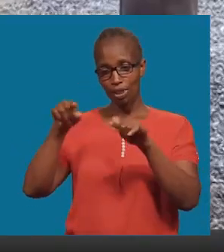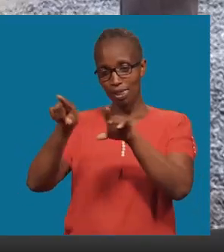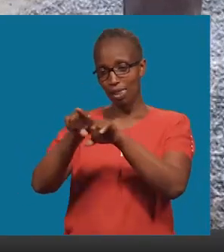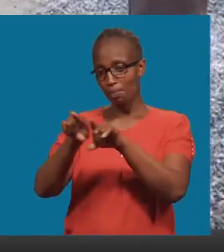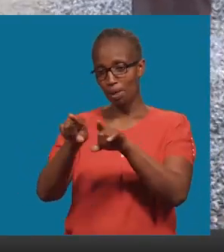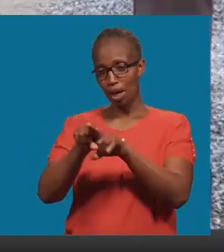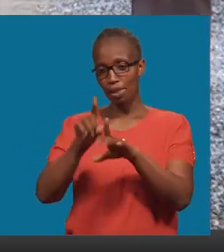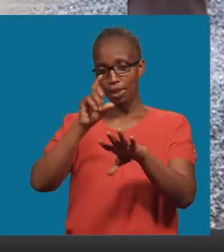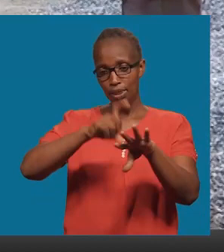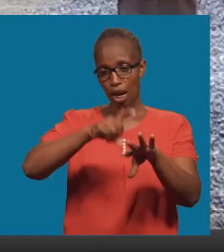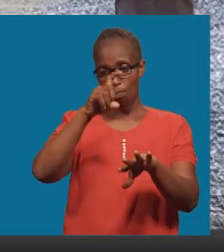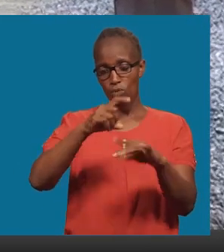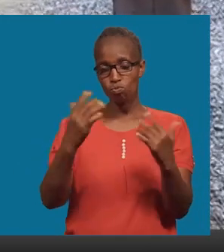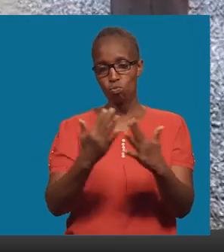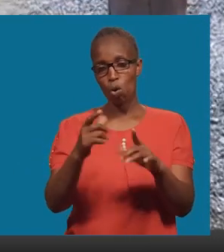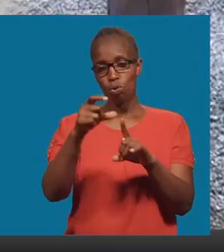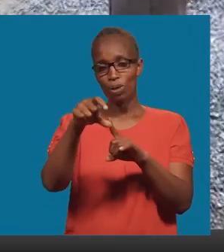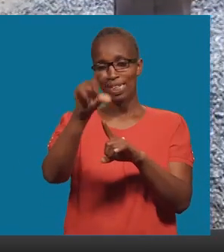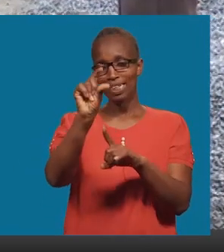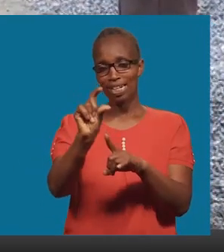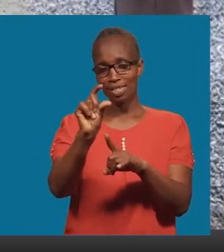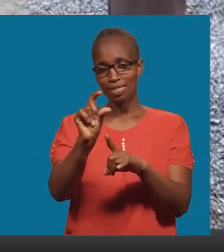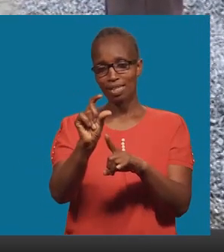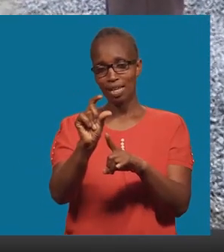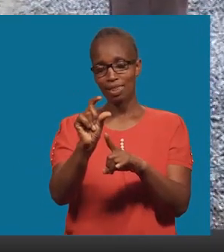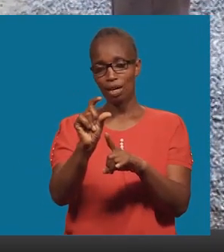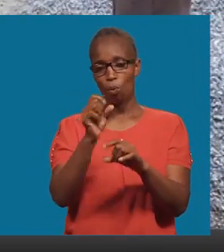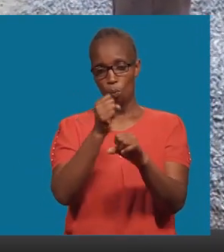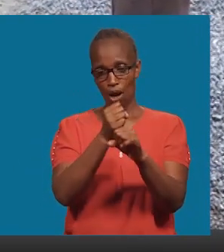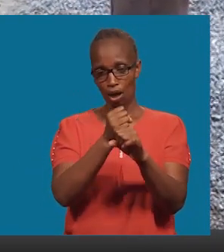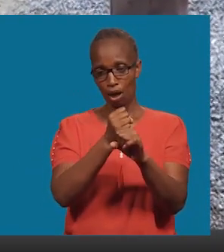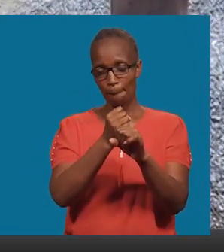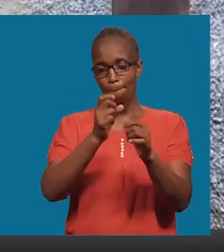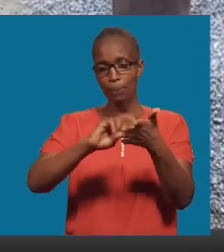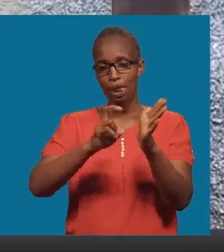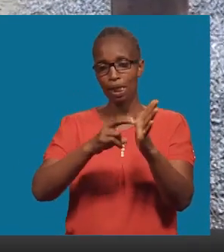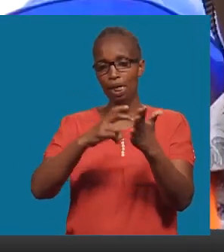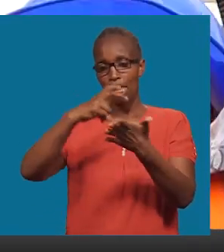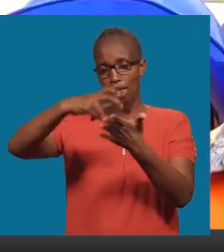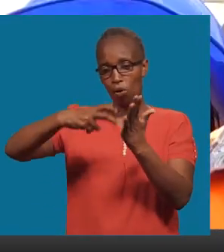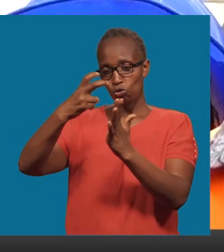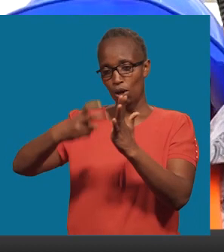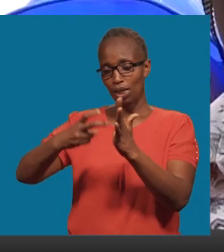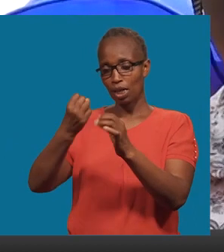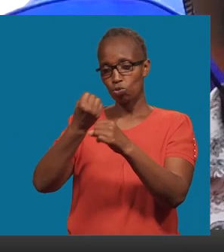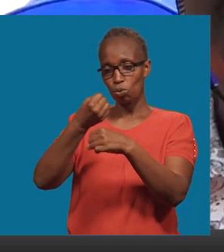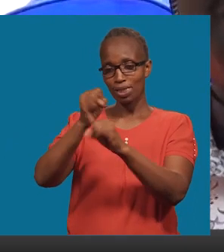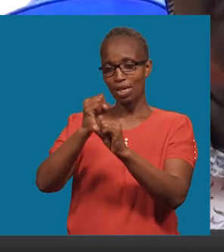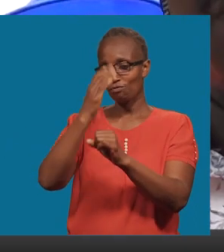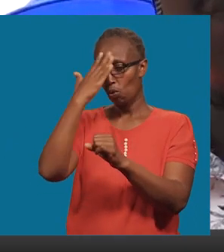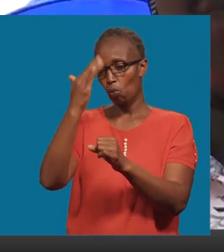are going to increase the efficiency. So I'm sure most of the contractors are really going to save on that cost, because transport is